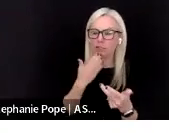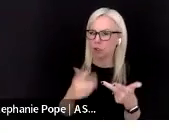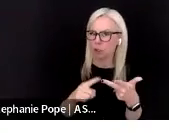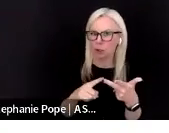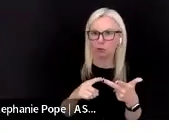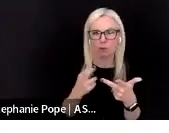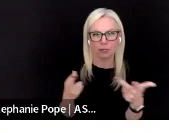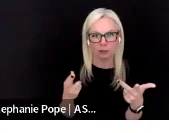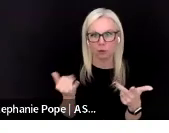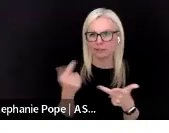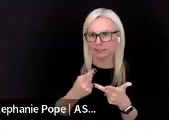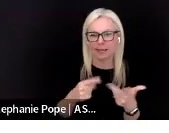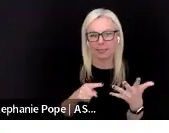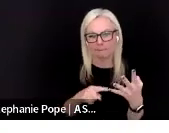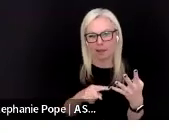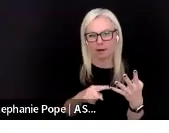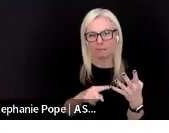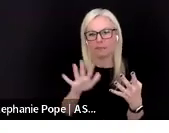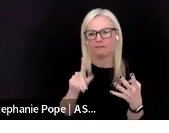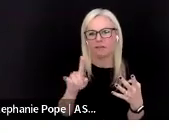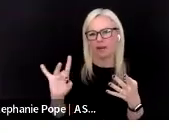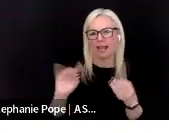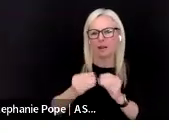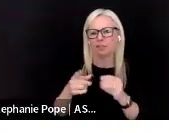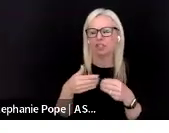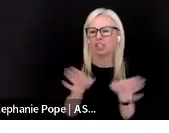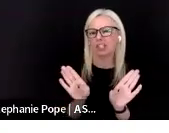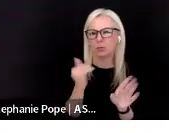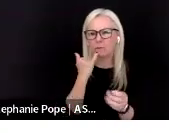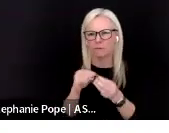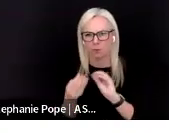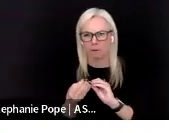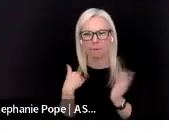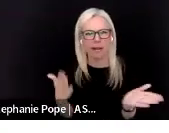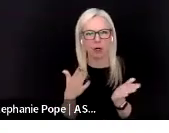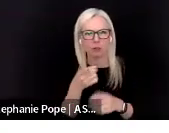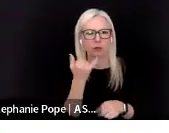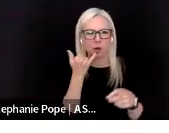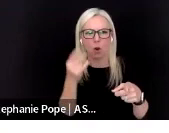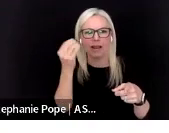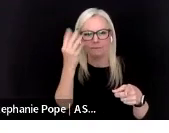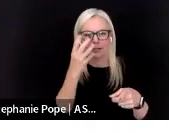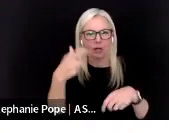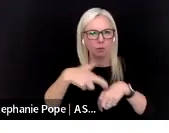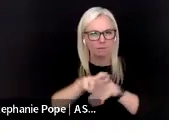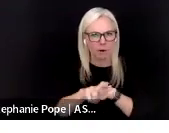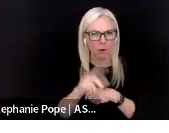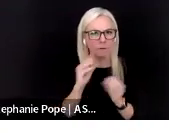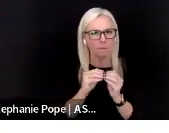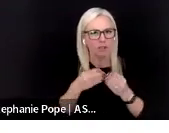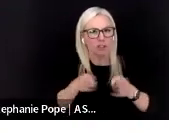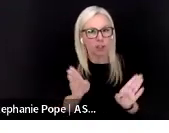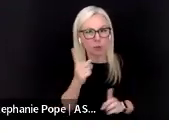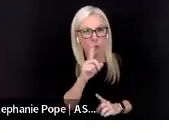about today. And then obviously at the bottom, the 518 number is more of a general line. But I would encourage folks to call information or referral if you have a more general question and